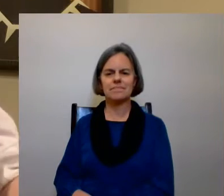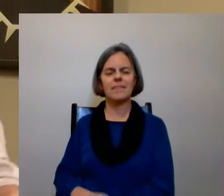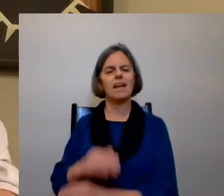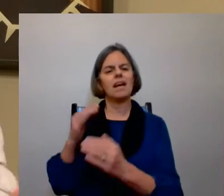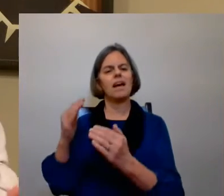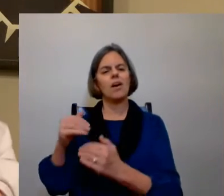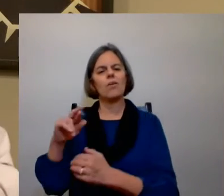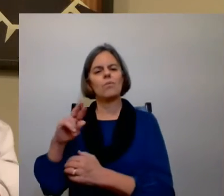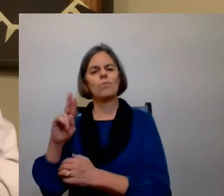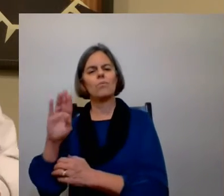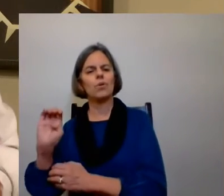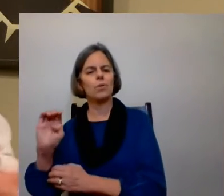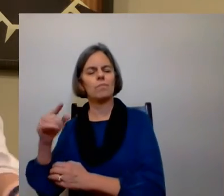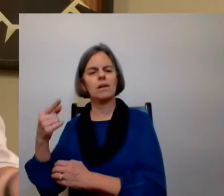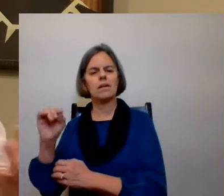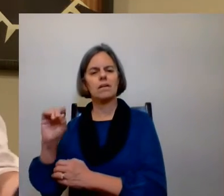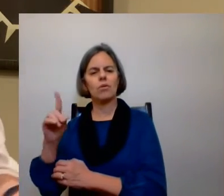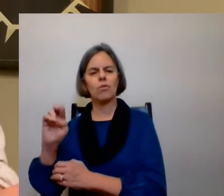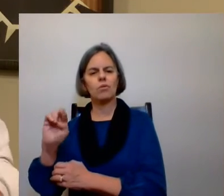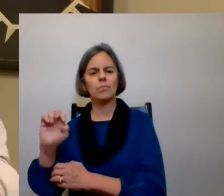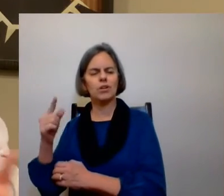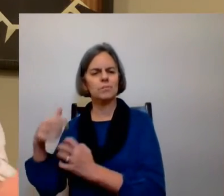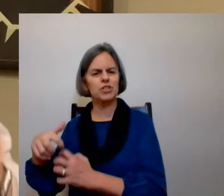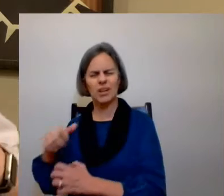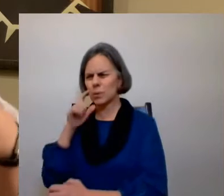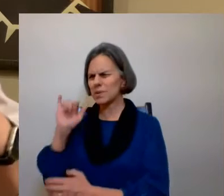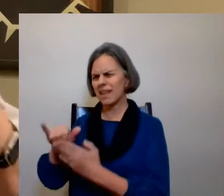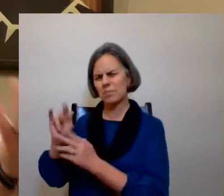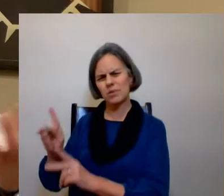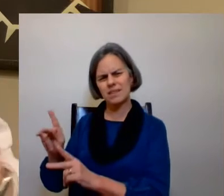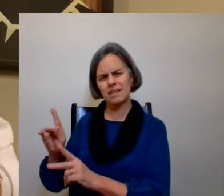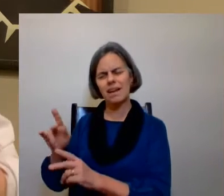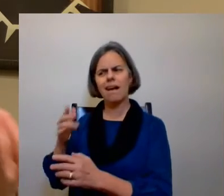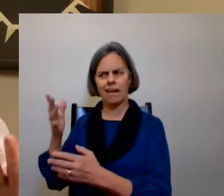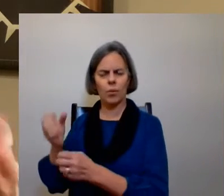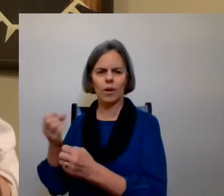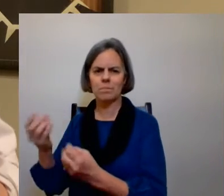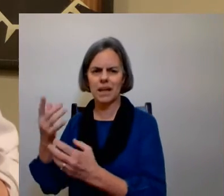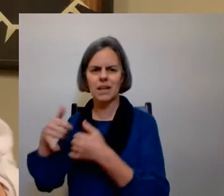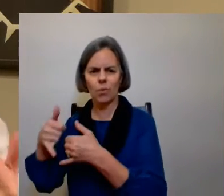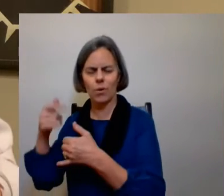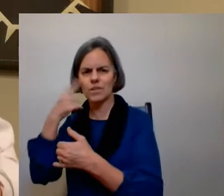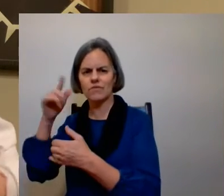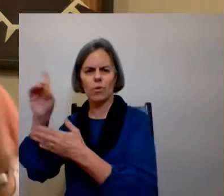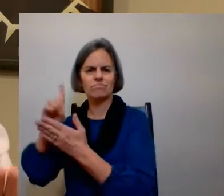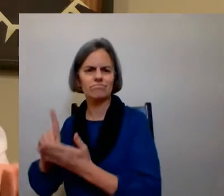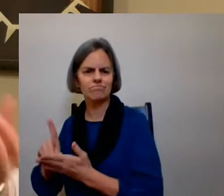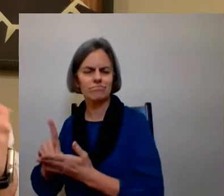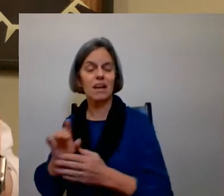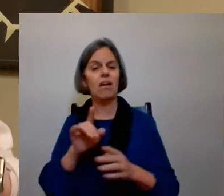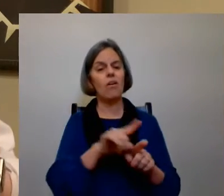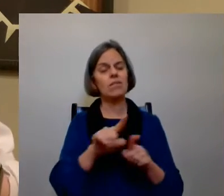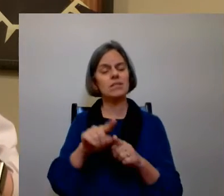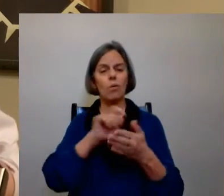Next is a Rube Goldberg machine. So who is Rube Goldberg? Well, he's actually this award-winning cartoonist. Actually, he's really an author,